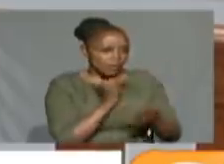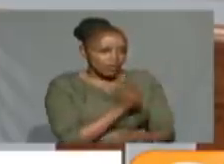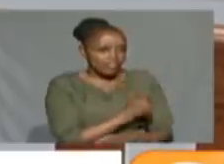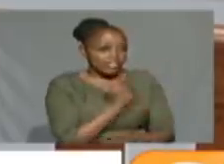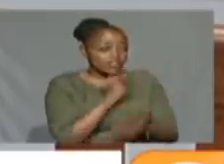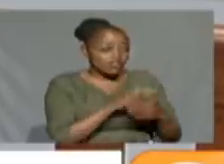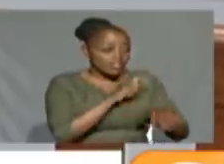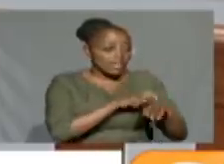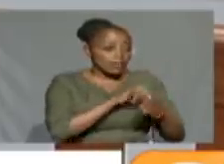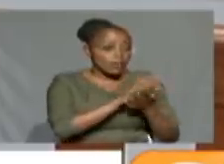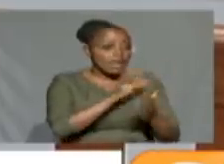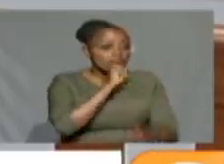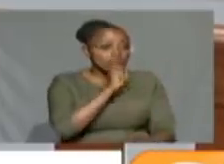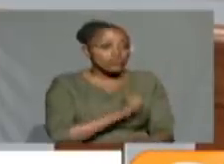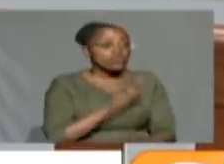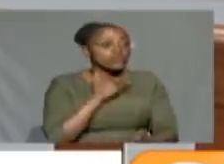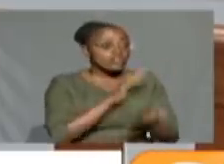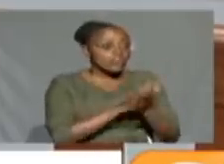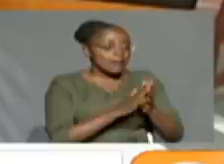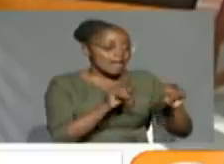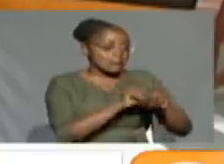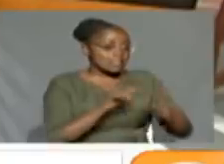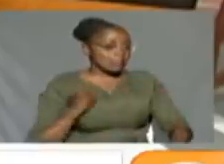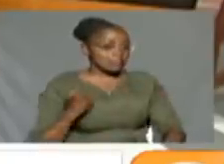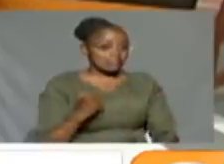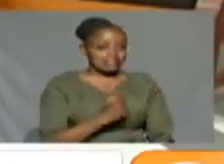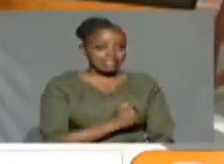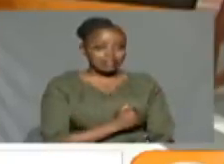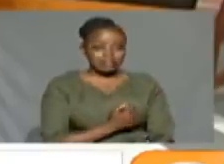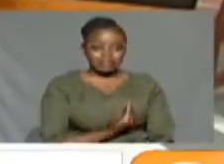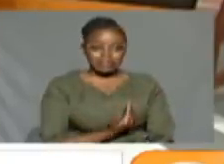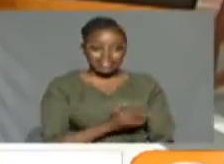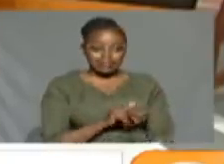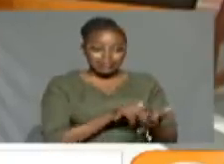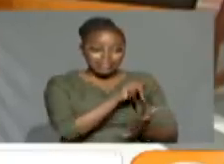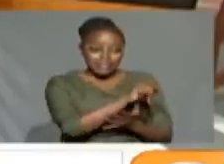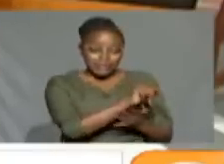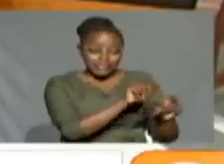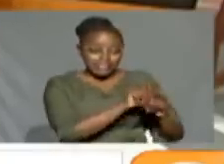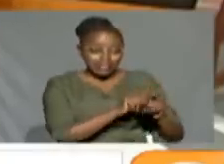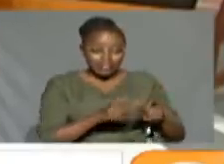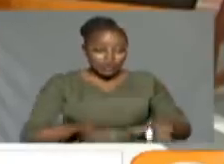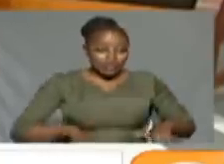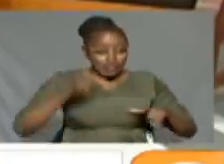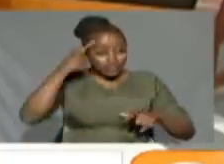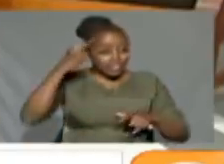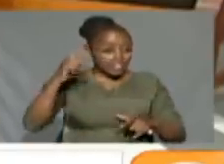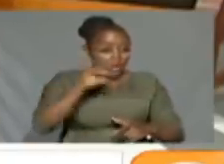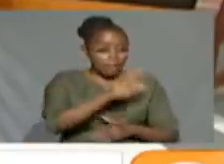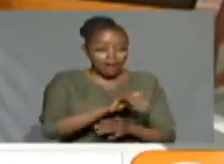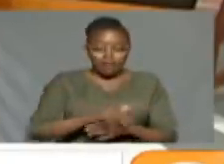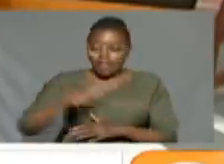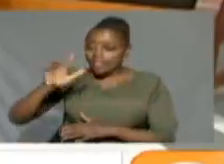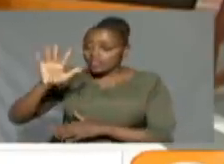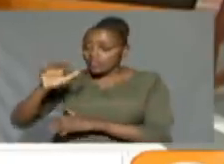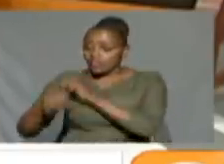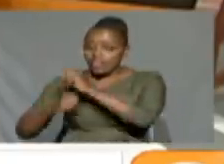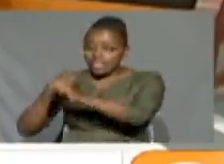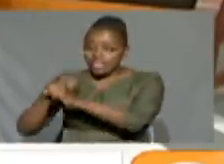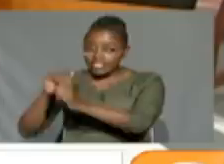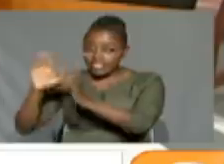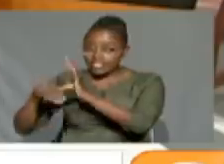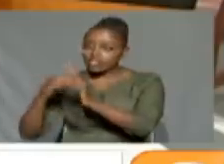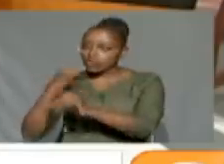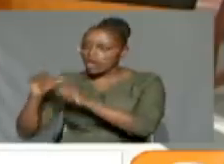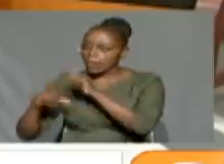when we grow old, yes, we want to be like a girl. So essentially, yes, you have also lived your dream. Dr. as have you, 35 years later. In fact, I want to talk